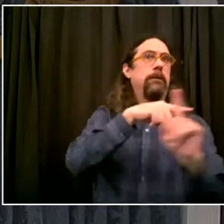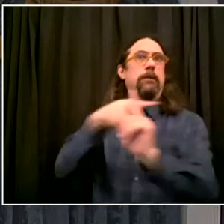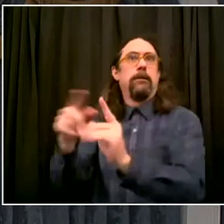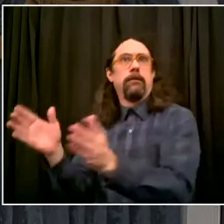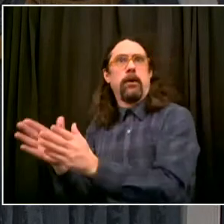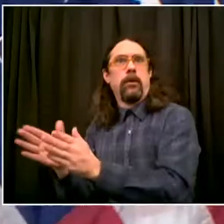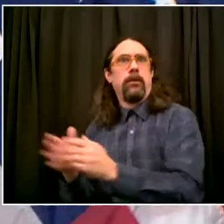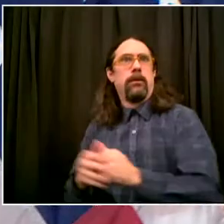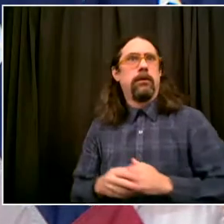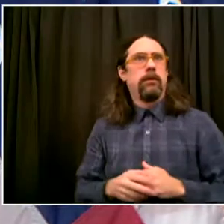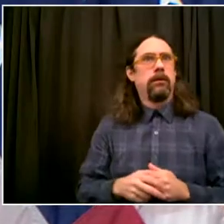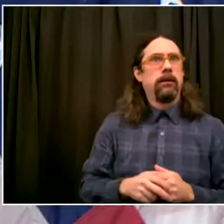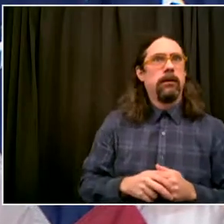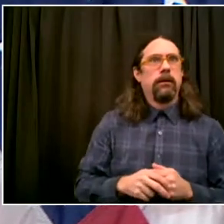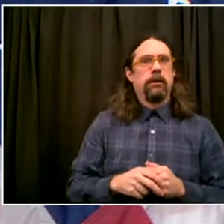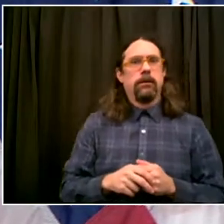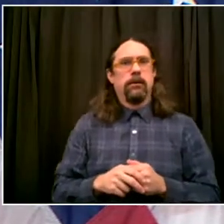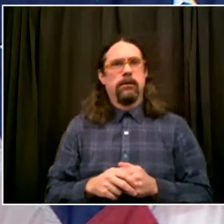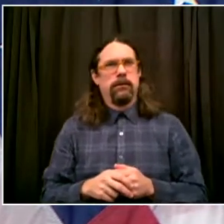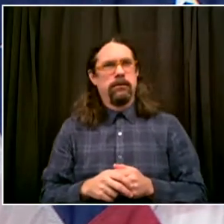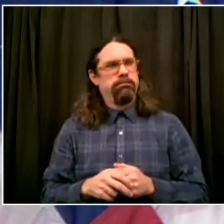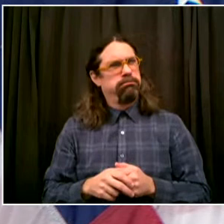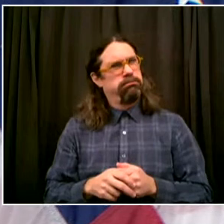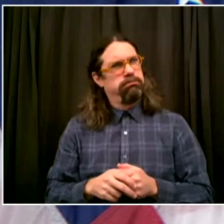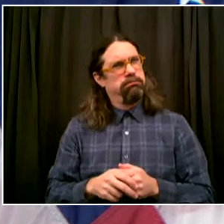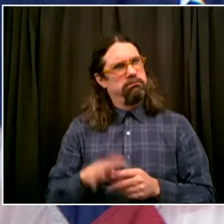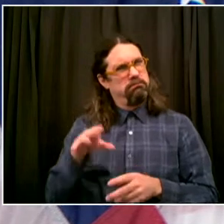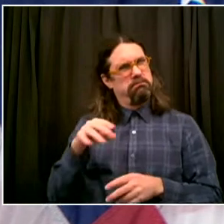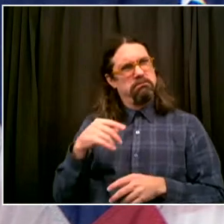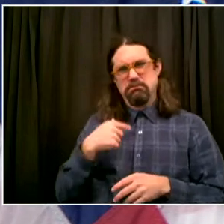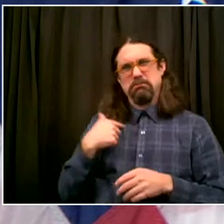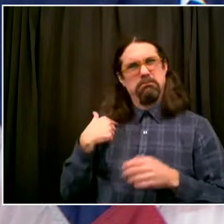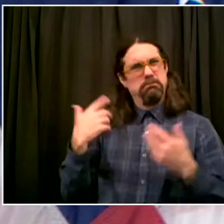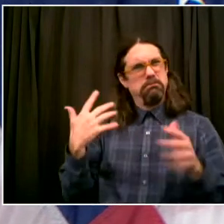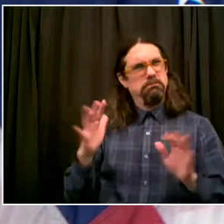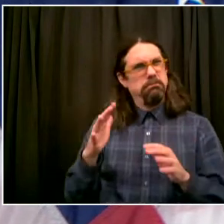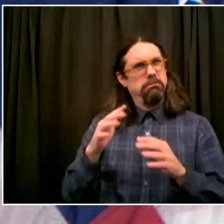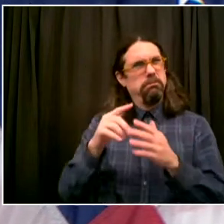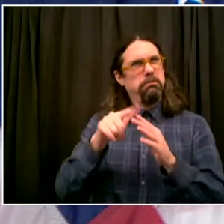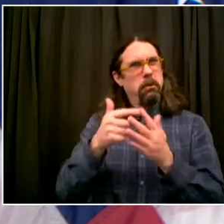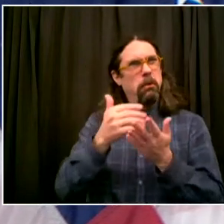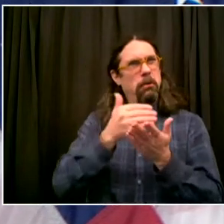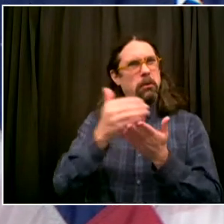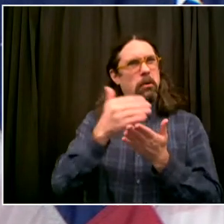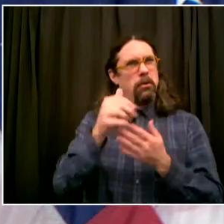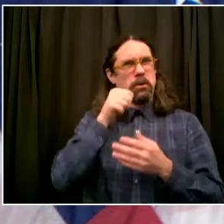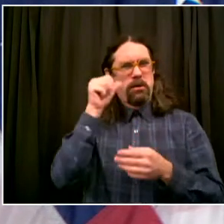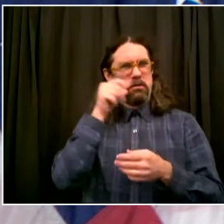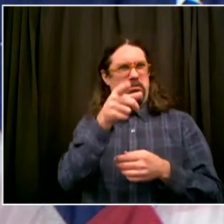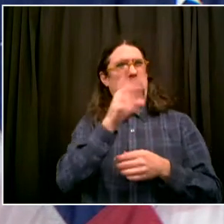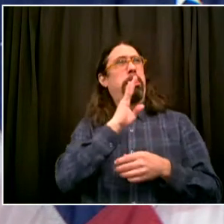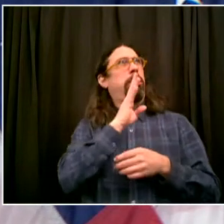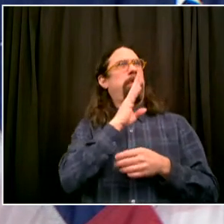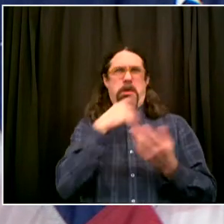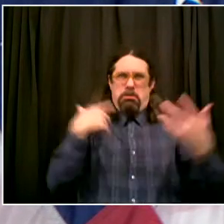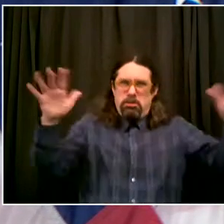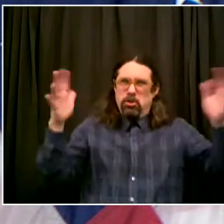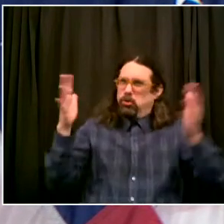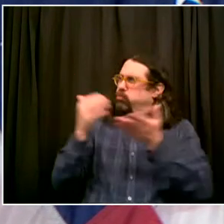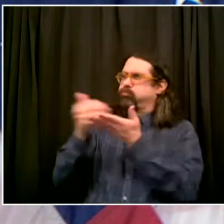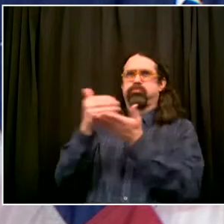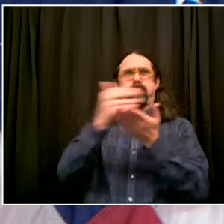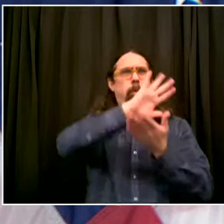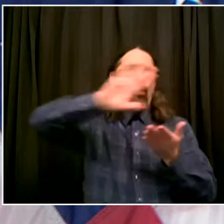for our residents in Queens and just citywide to remember is that this is definitely an event where it will take multiple passes. And with the